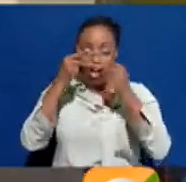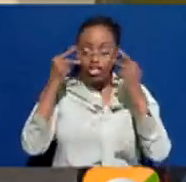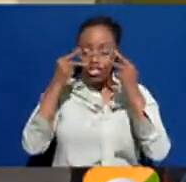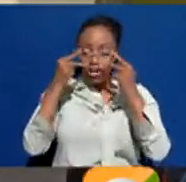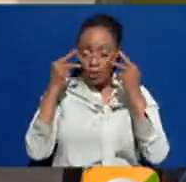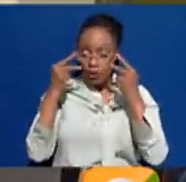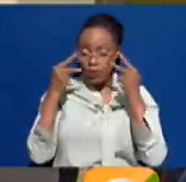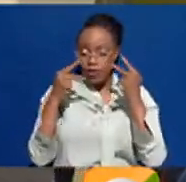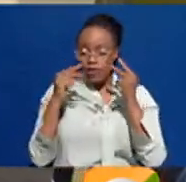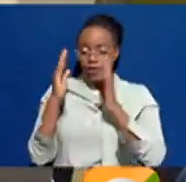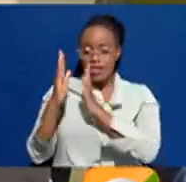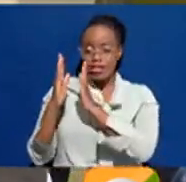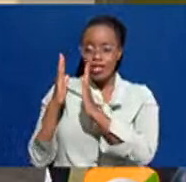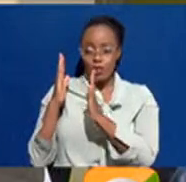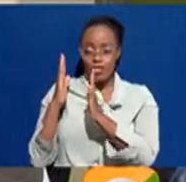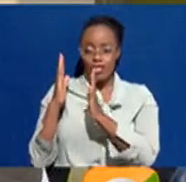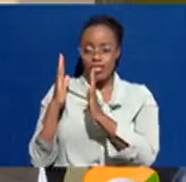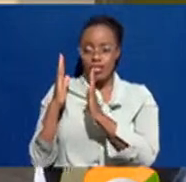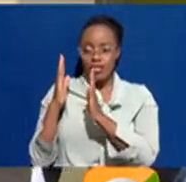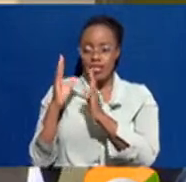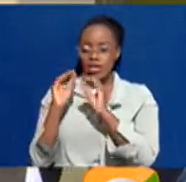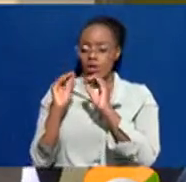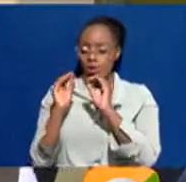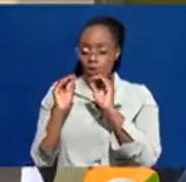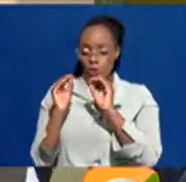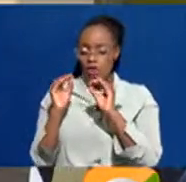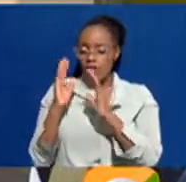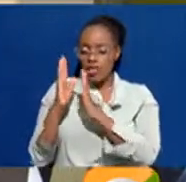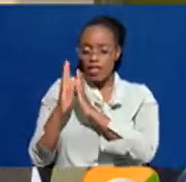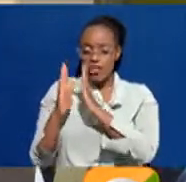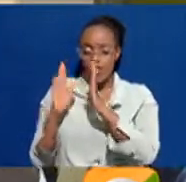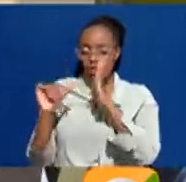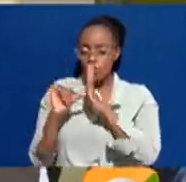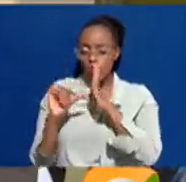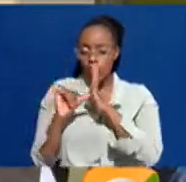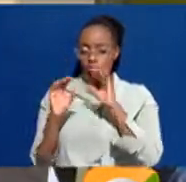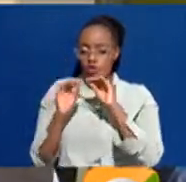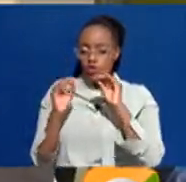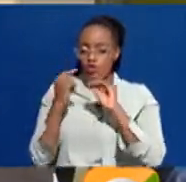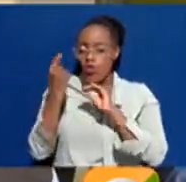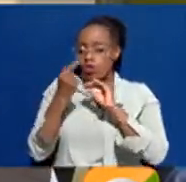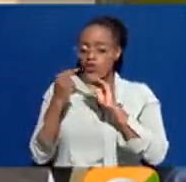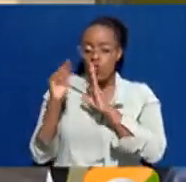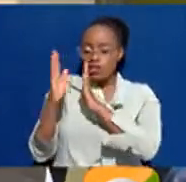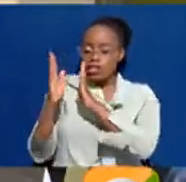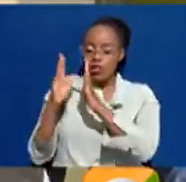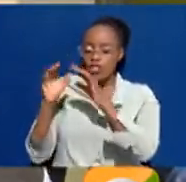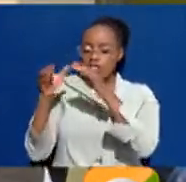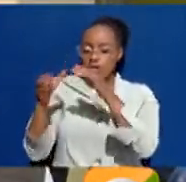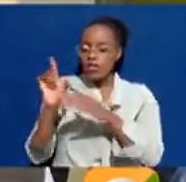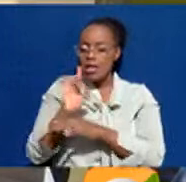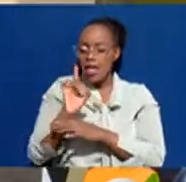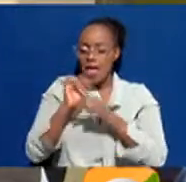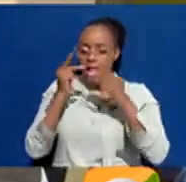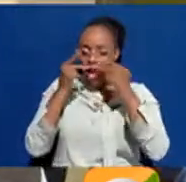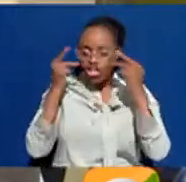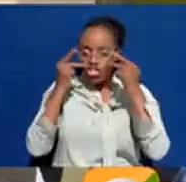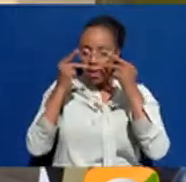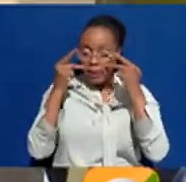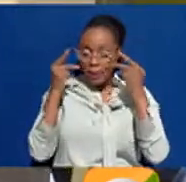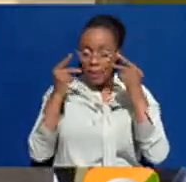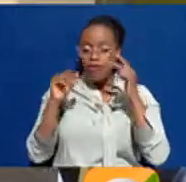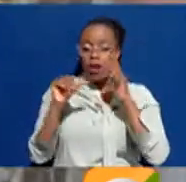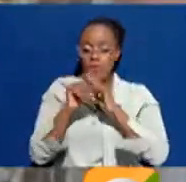not the security force, security problem, only for security forces. Al-Shabaab is